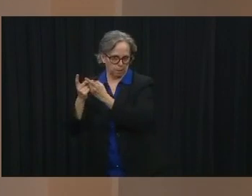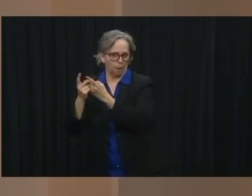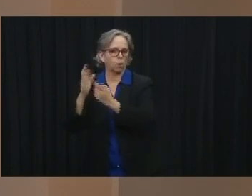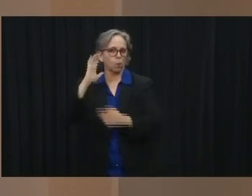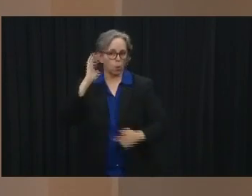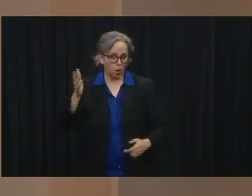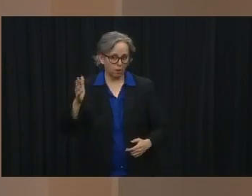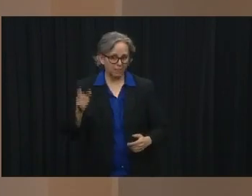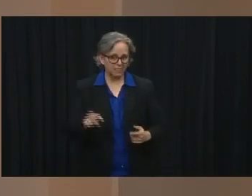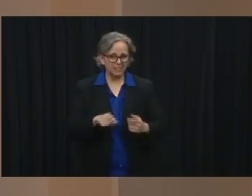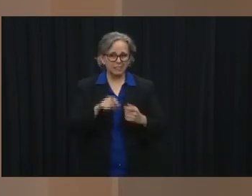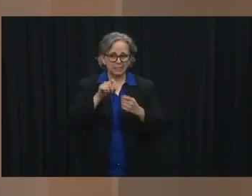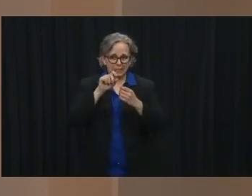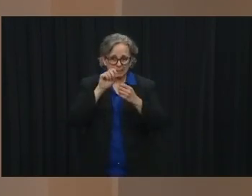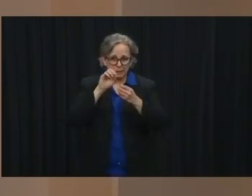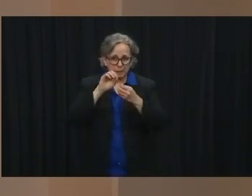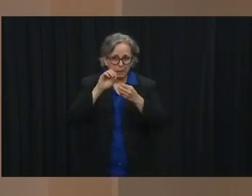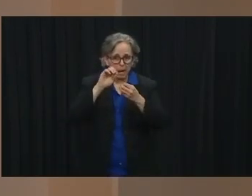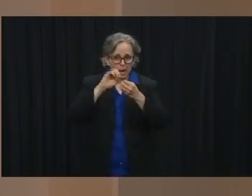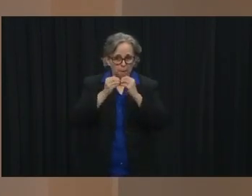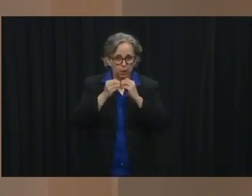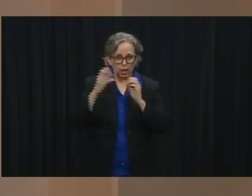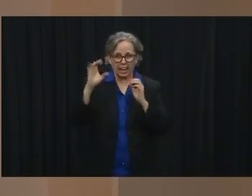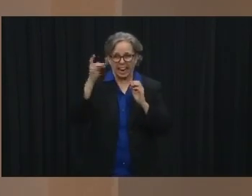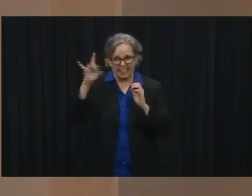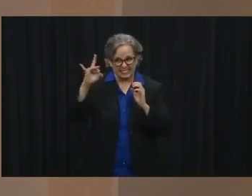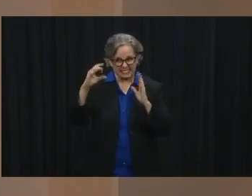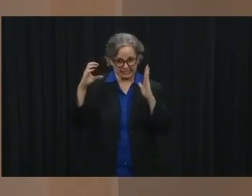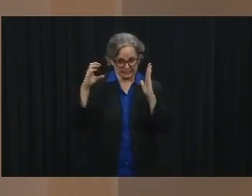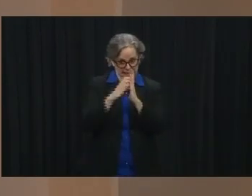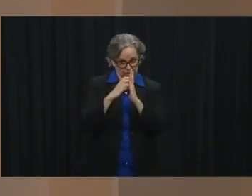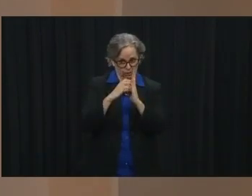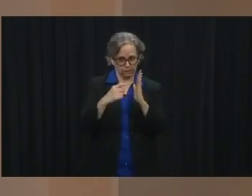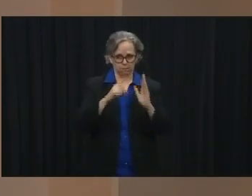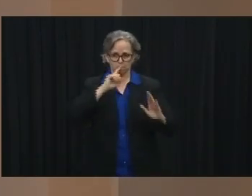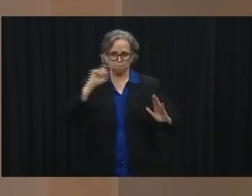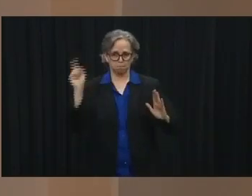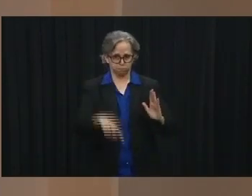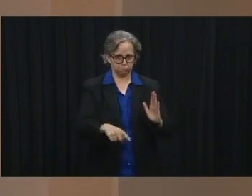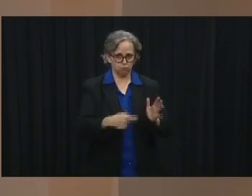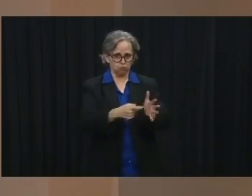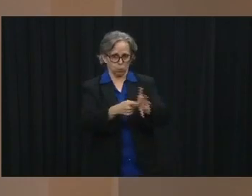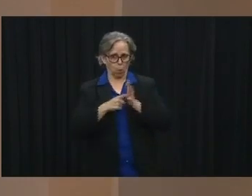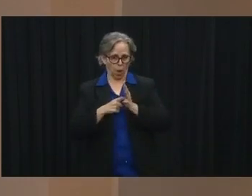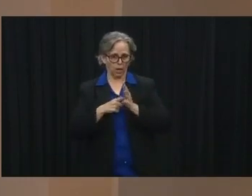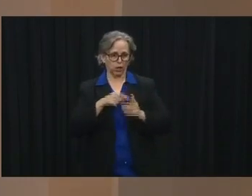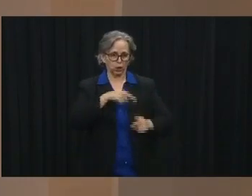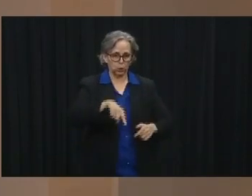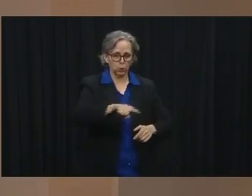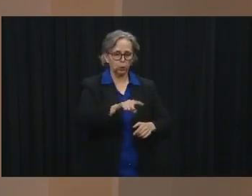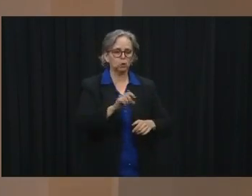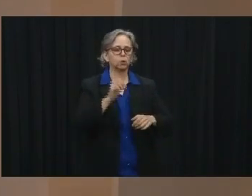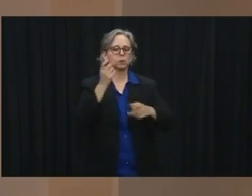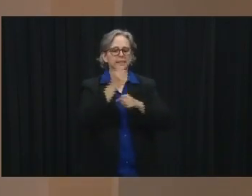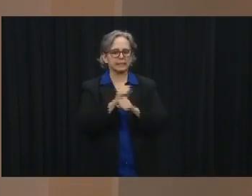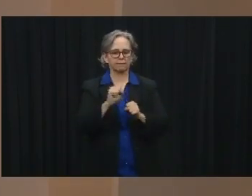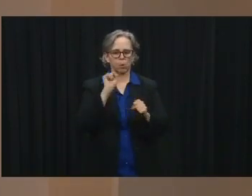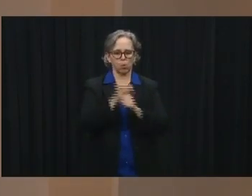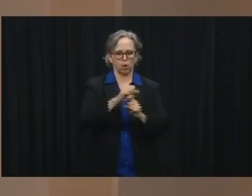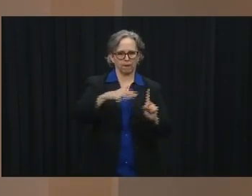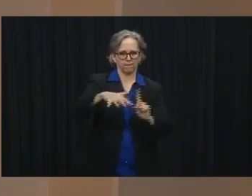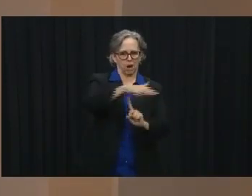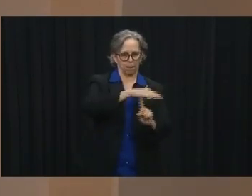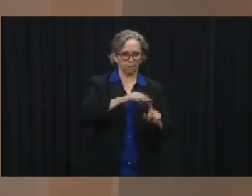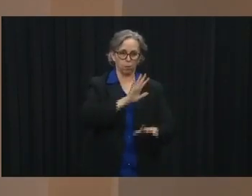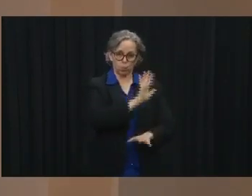which essentially requires you to create a safe workplace. The checklist is all there. Please follow that. And I will remind you of this,